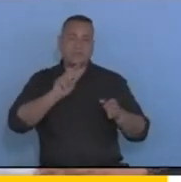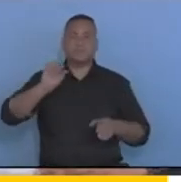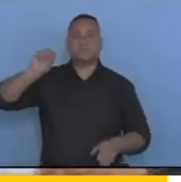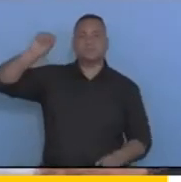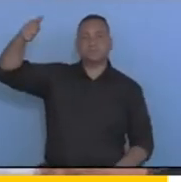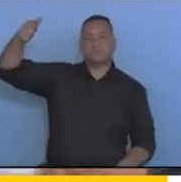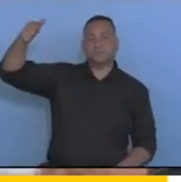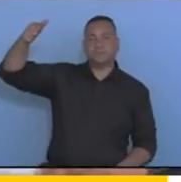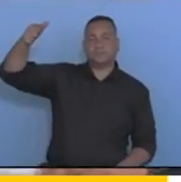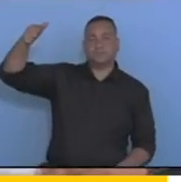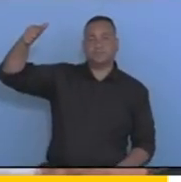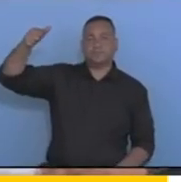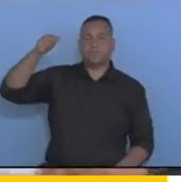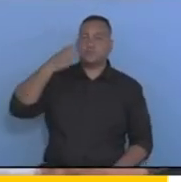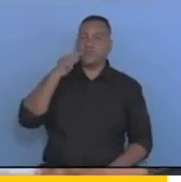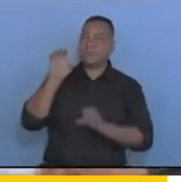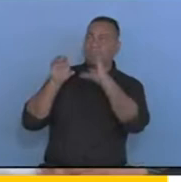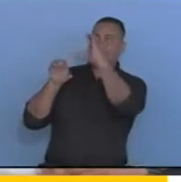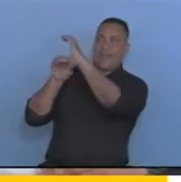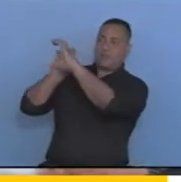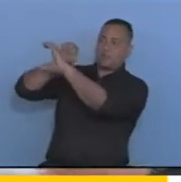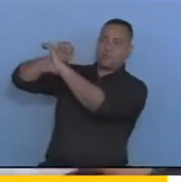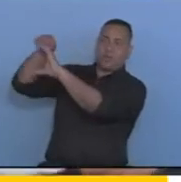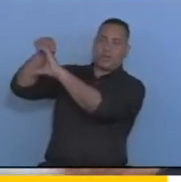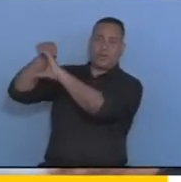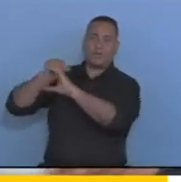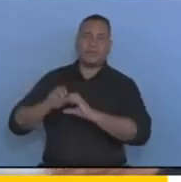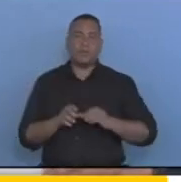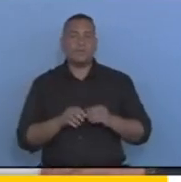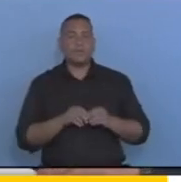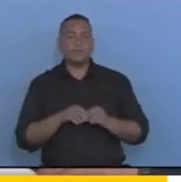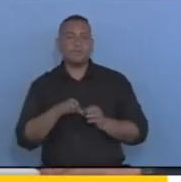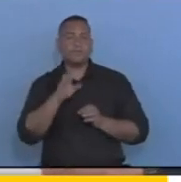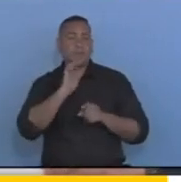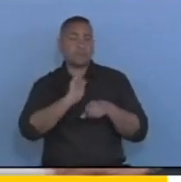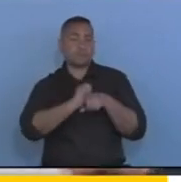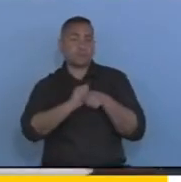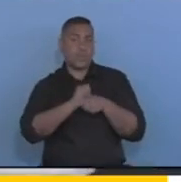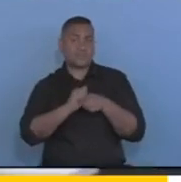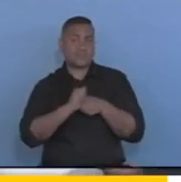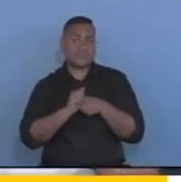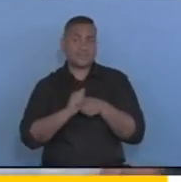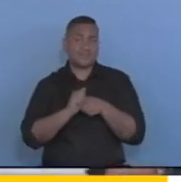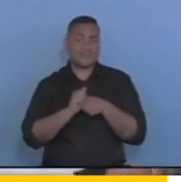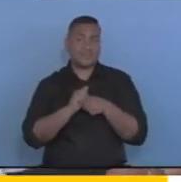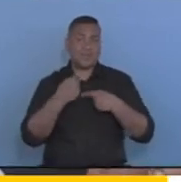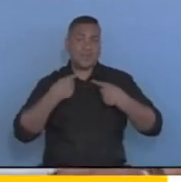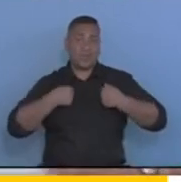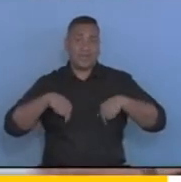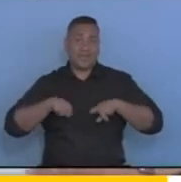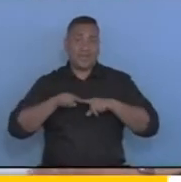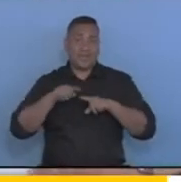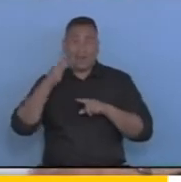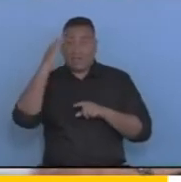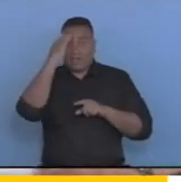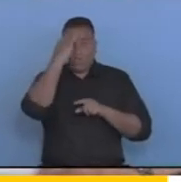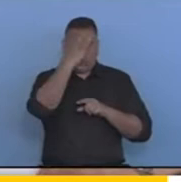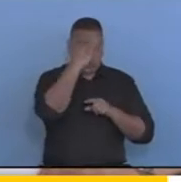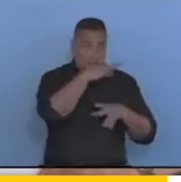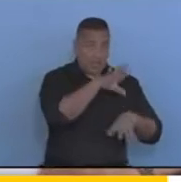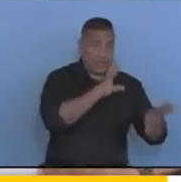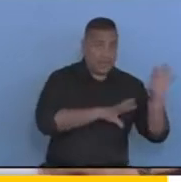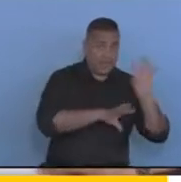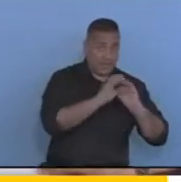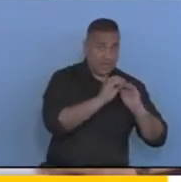Then we'll come to the workshop and we'll start doing the practical. We attach the theory to the practical so that